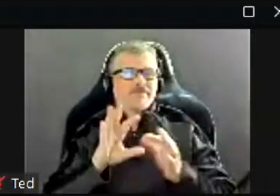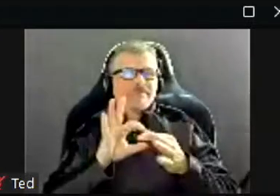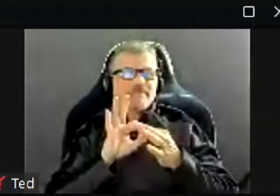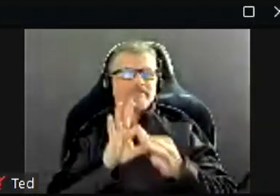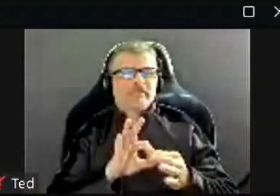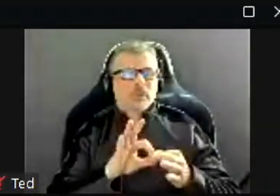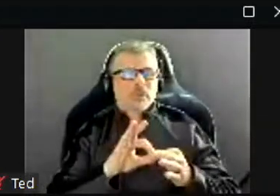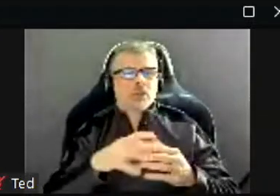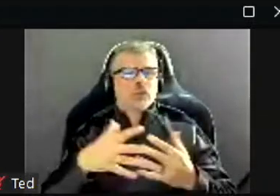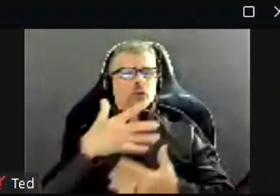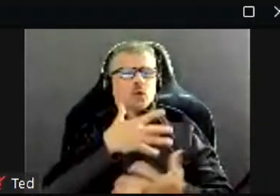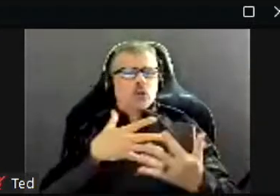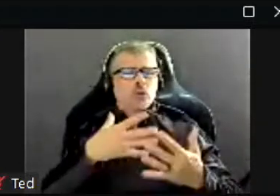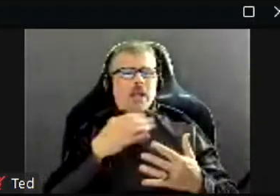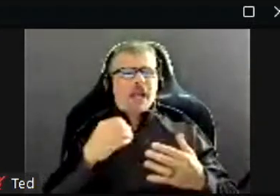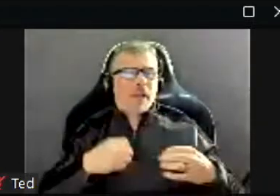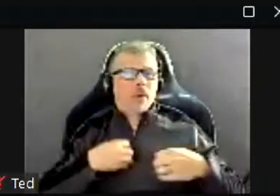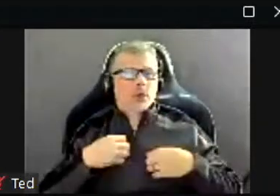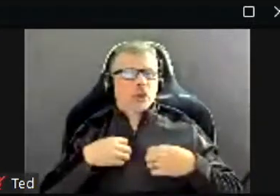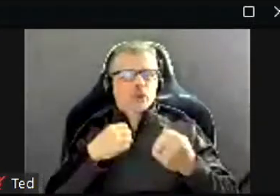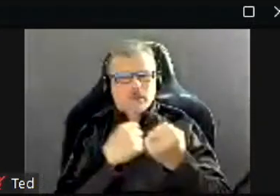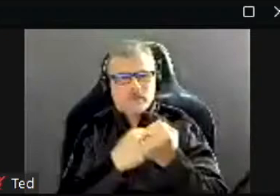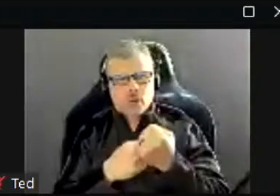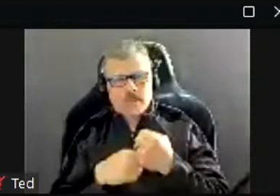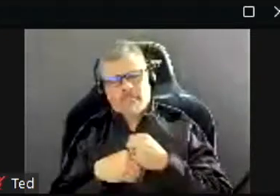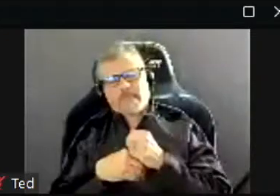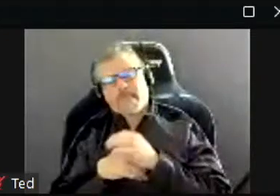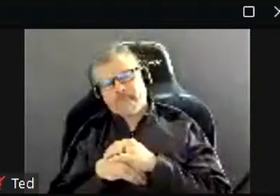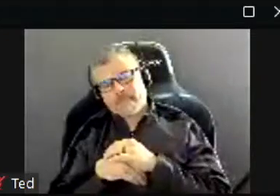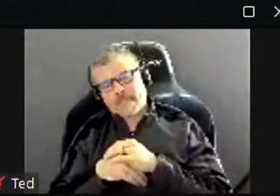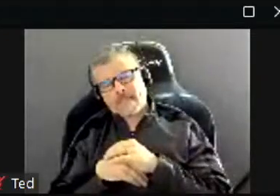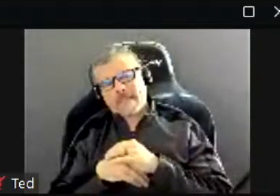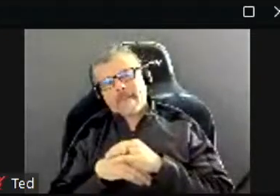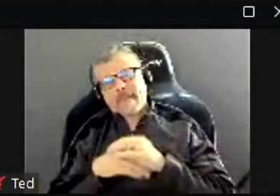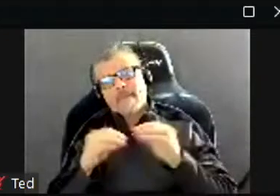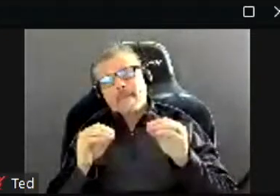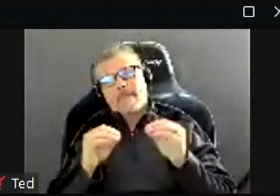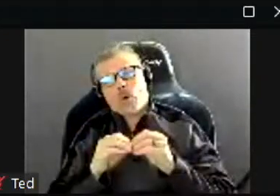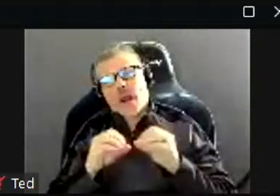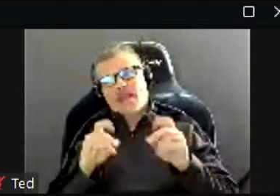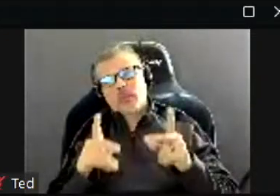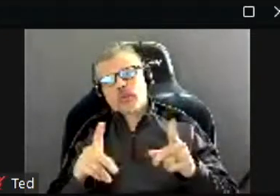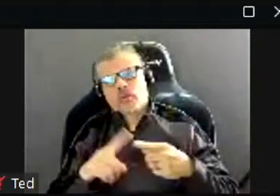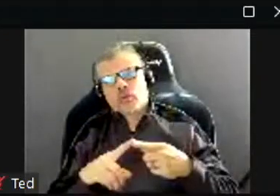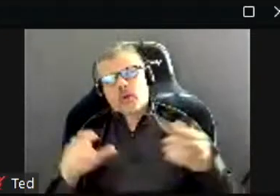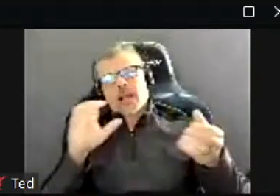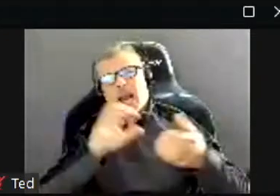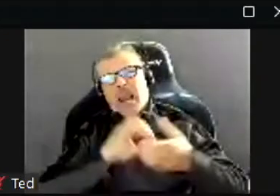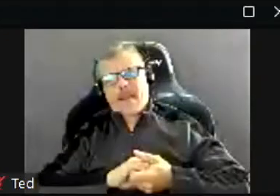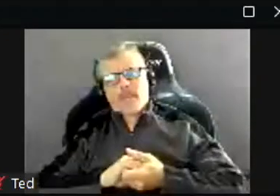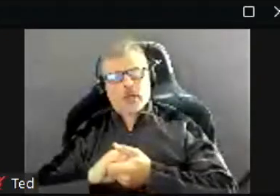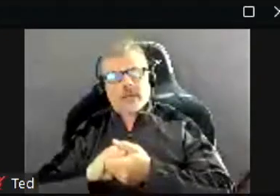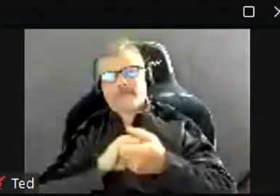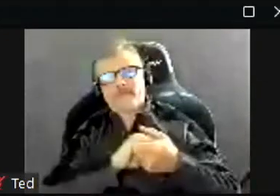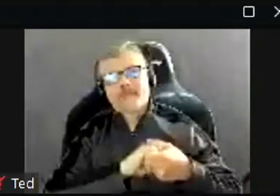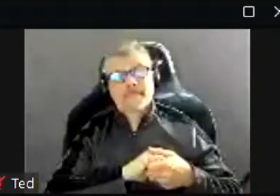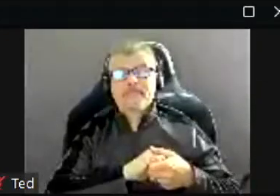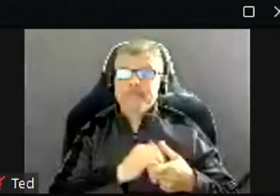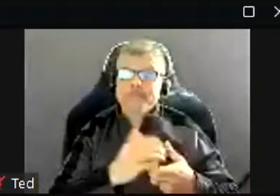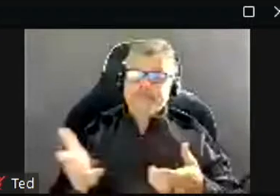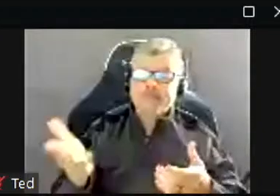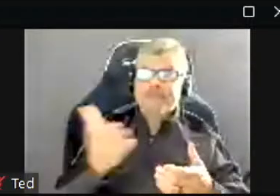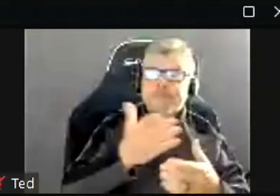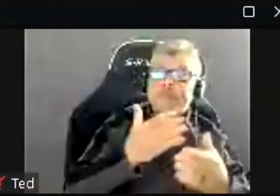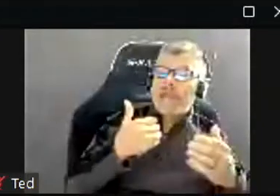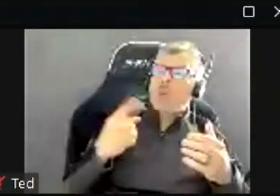emotional support and more opportunities for collaboration. And anyone else can feel free to jump in